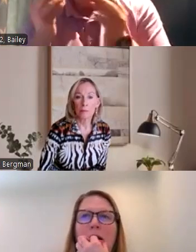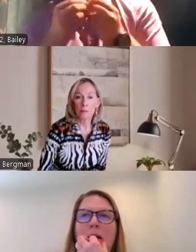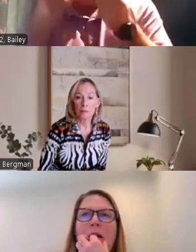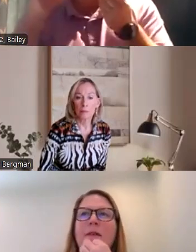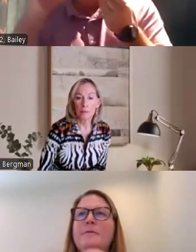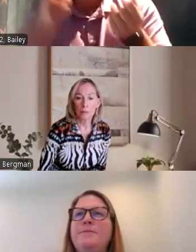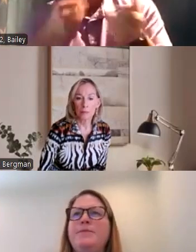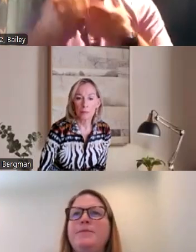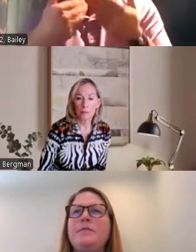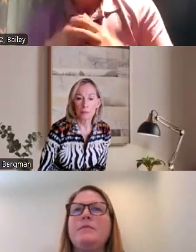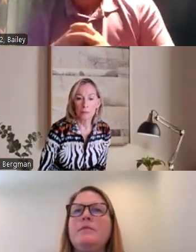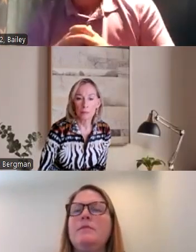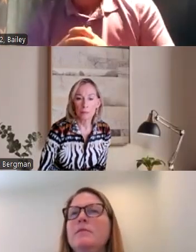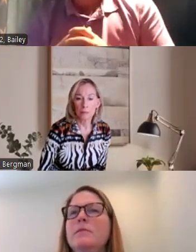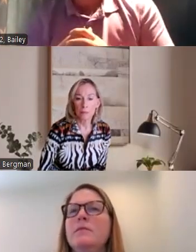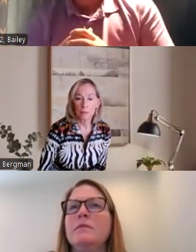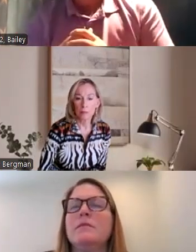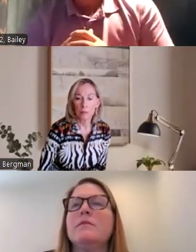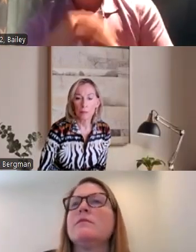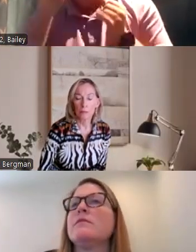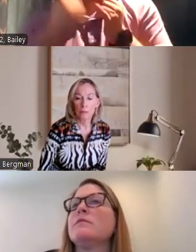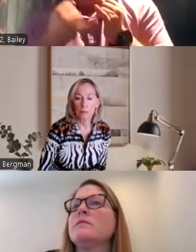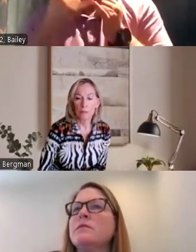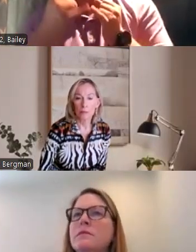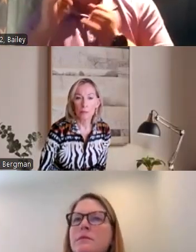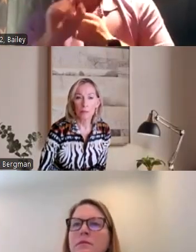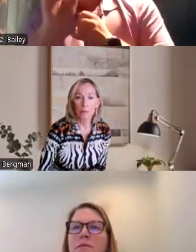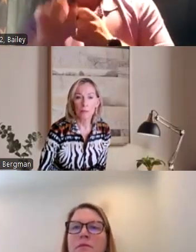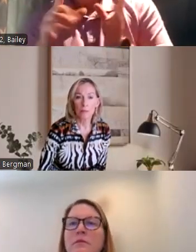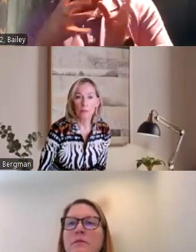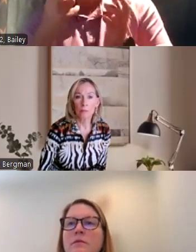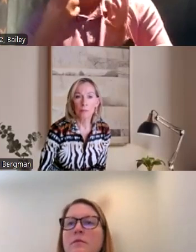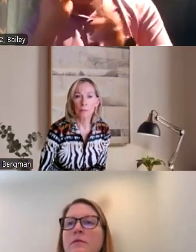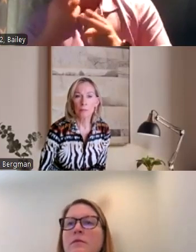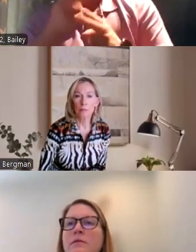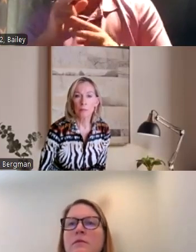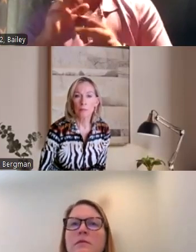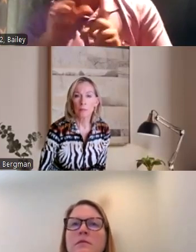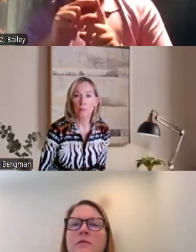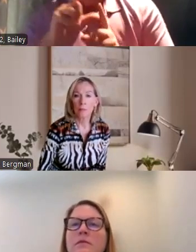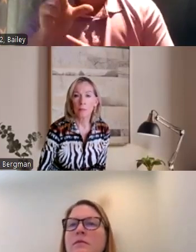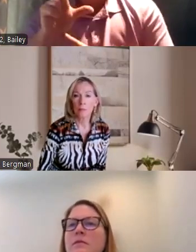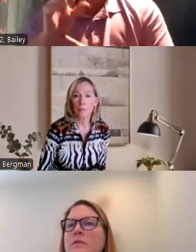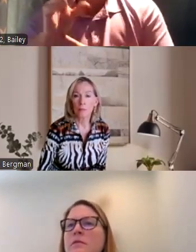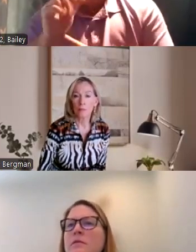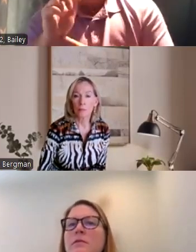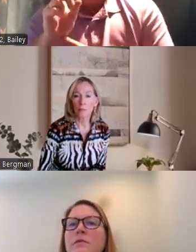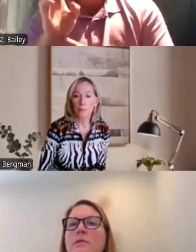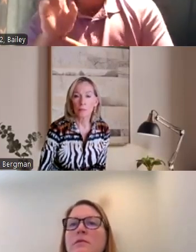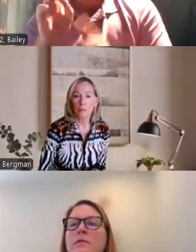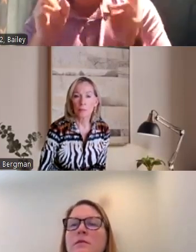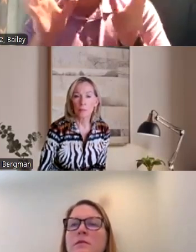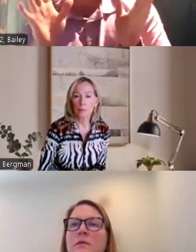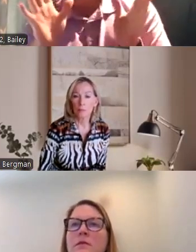standard process. Great. And the last question I have is, I don't want to use the term loaded, but I know it has a lot of implications beyond